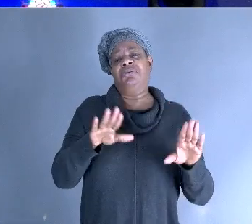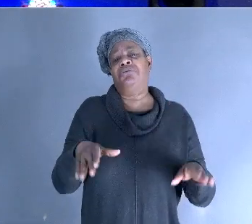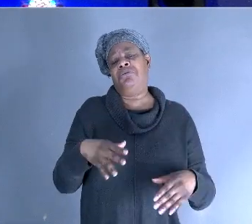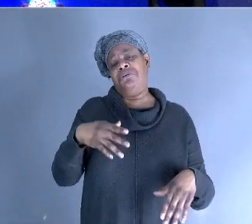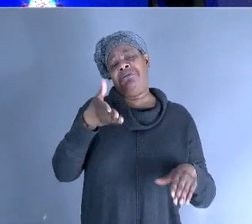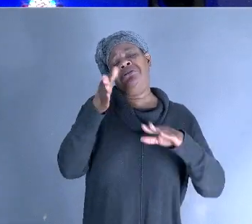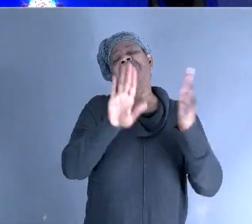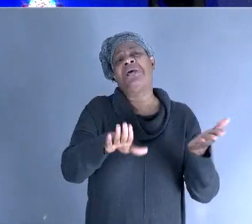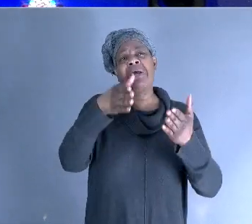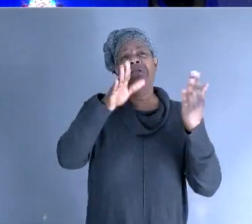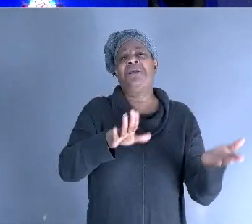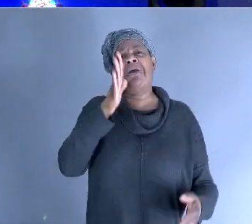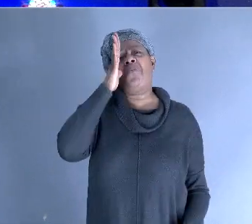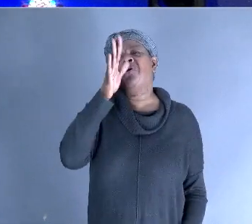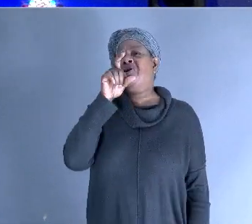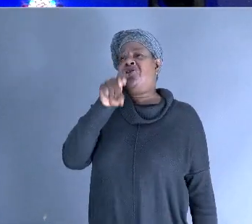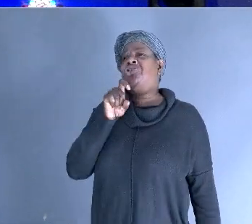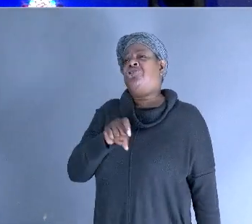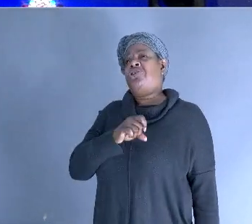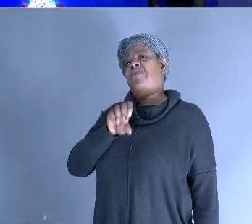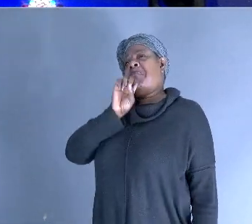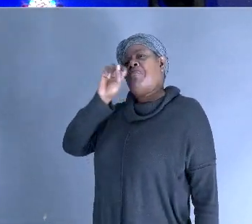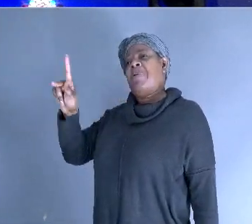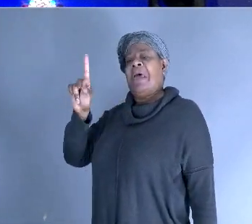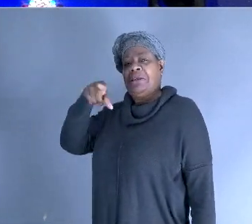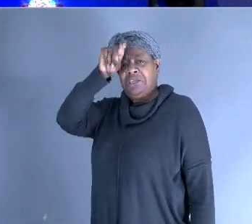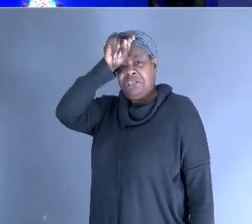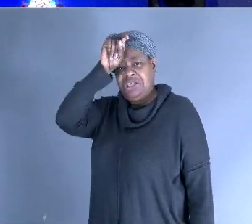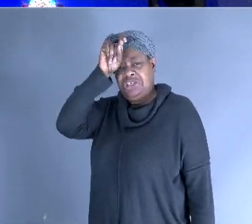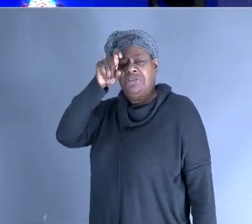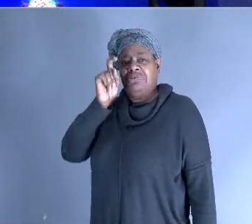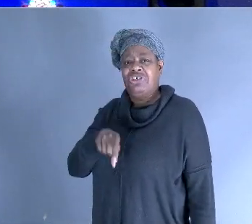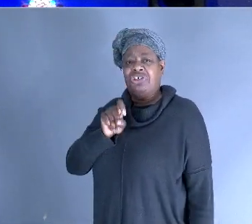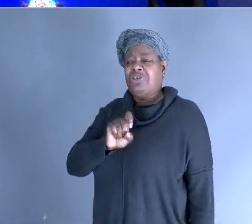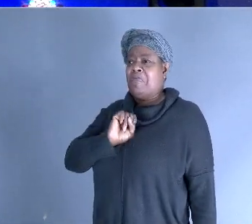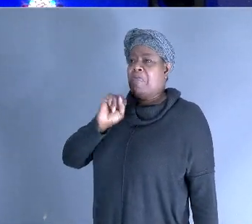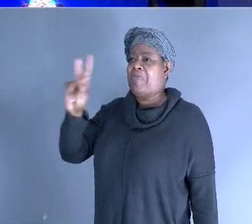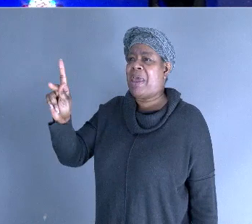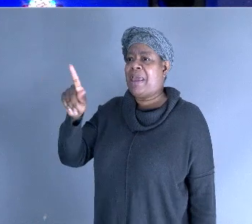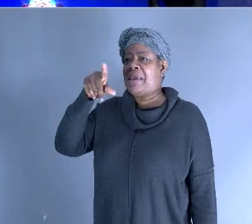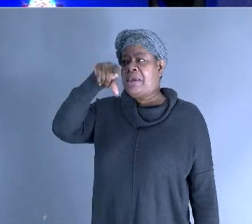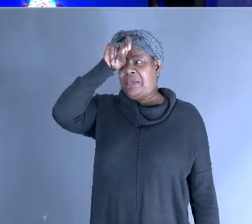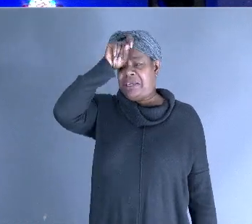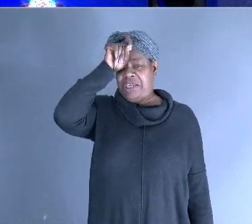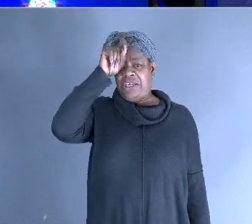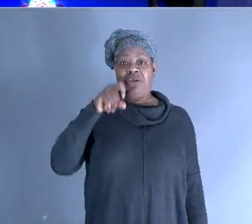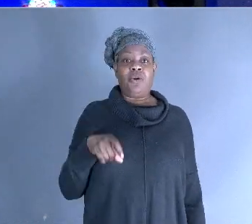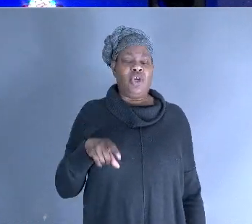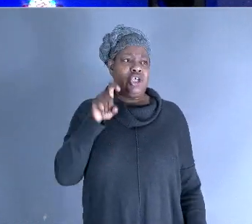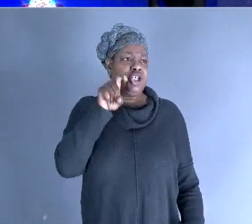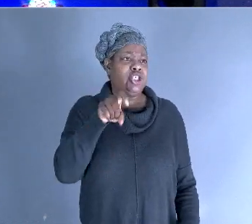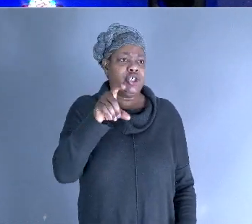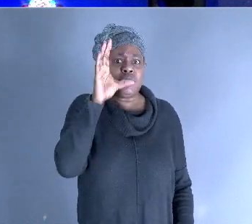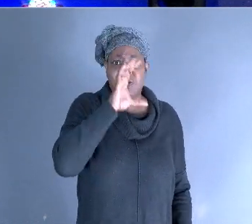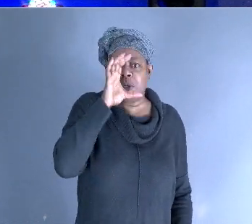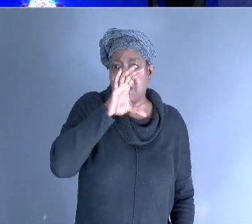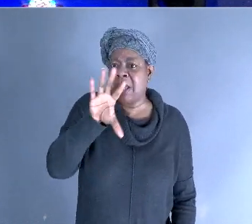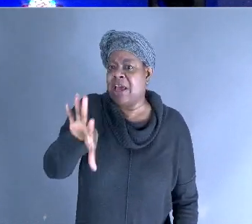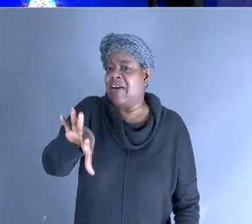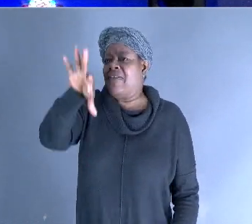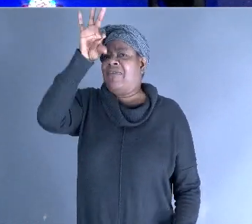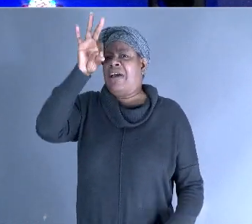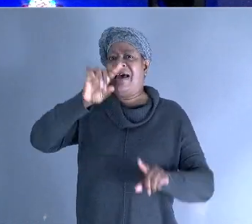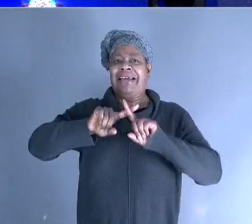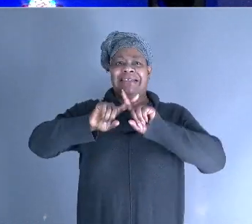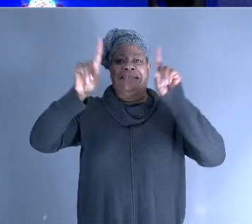Wouldn't it be better for us to go back to Egypt? And they said to each other, We should choose a leader and